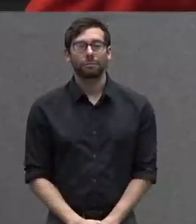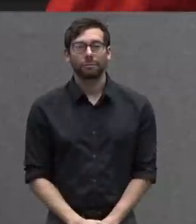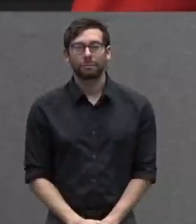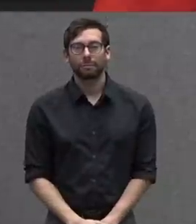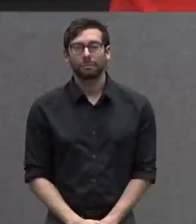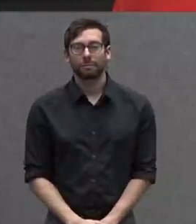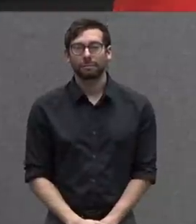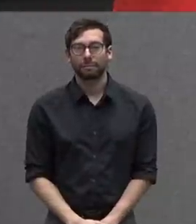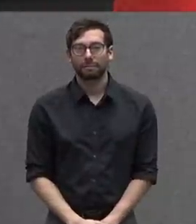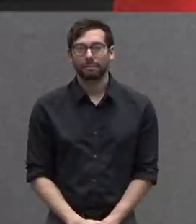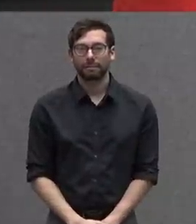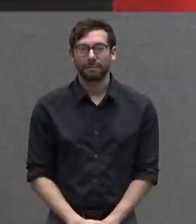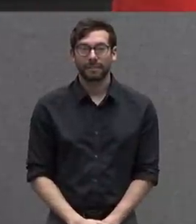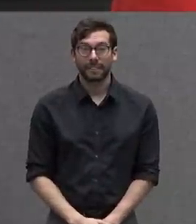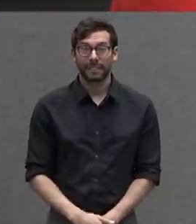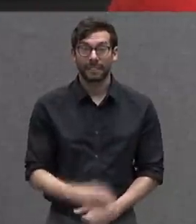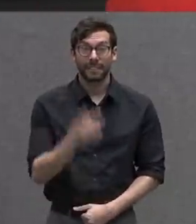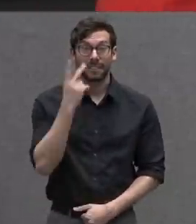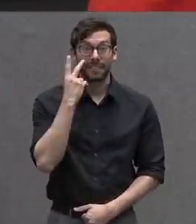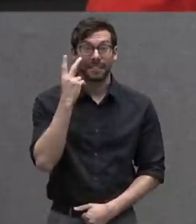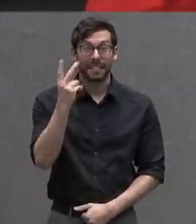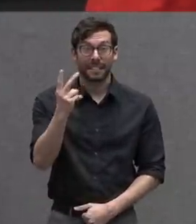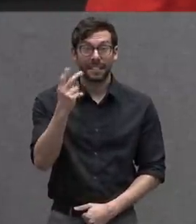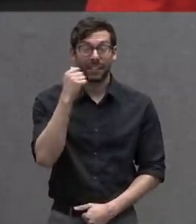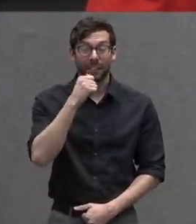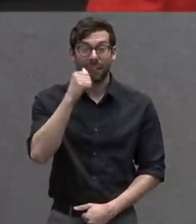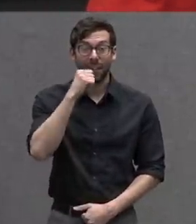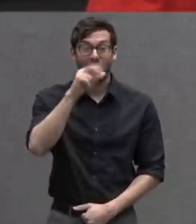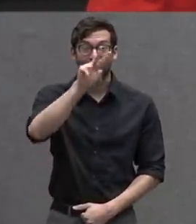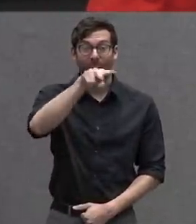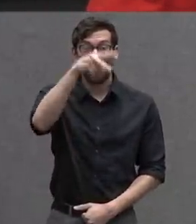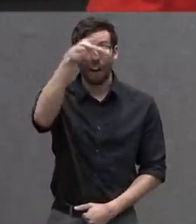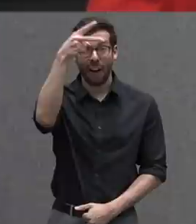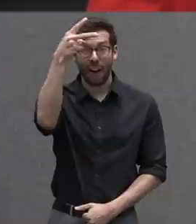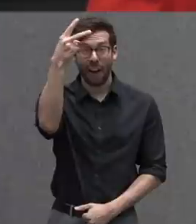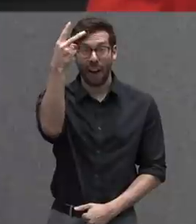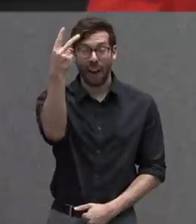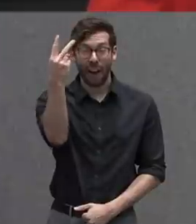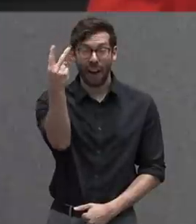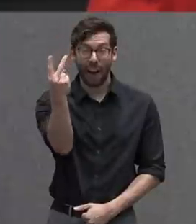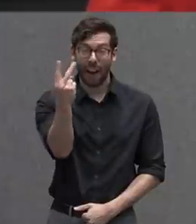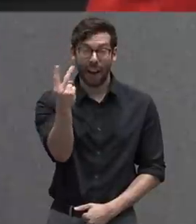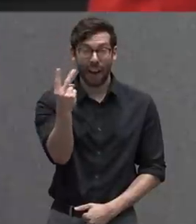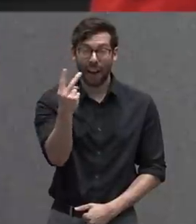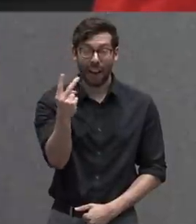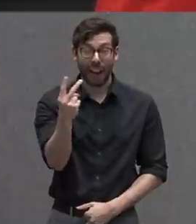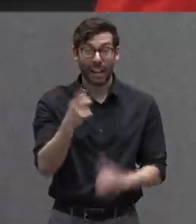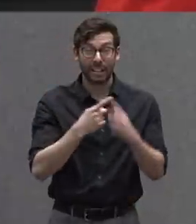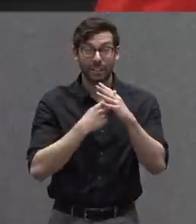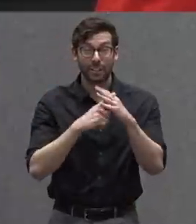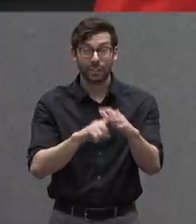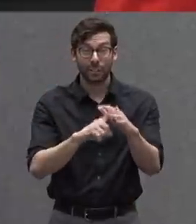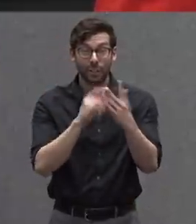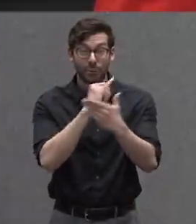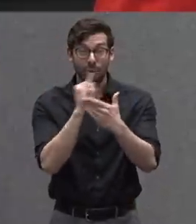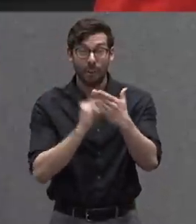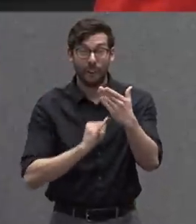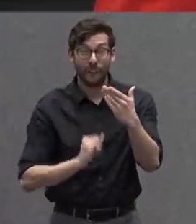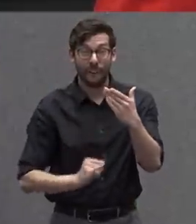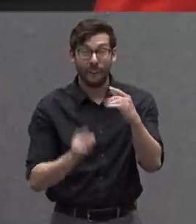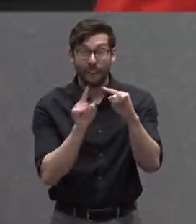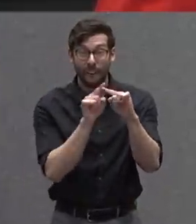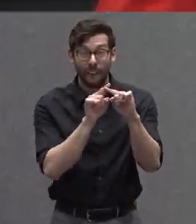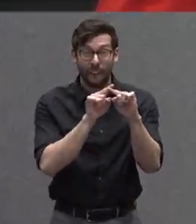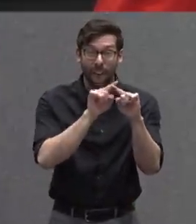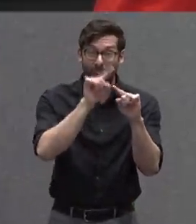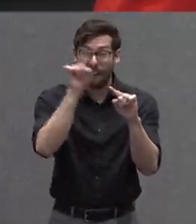So you see her falling through the sky. She starts to draw a circle.